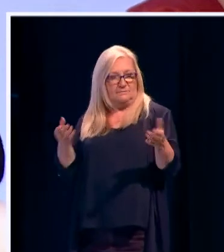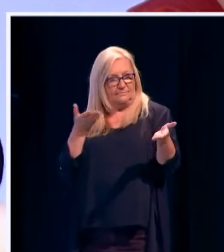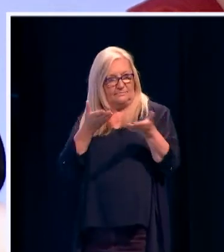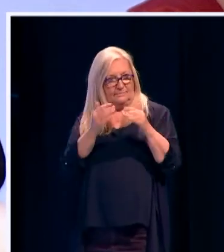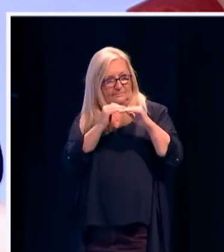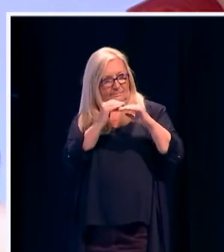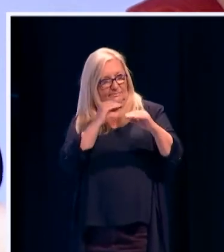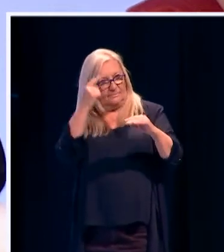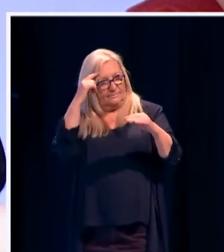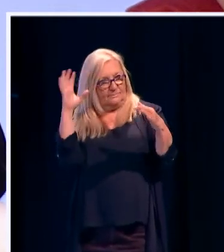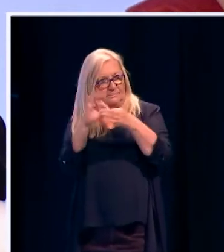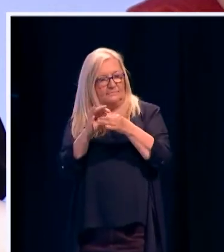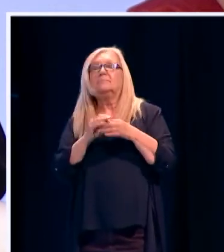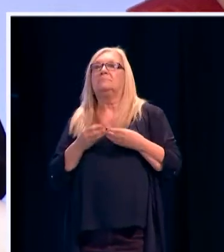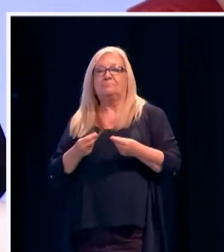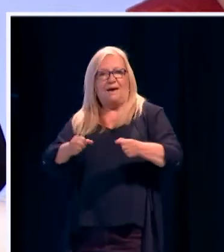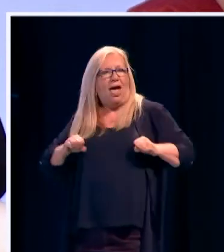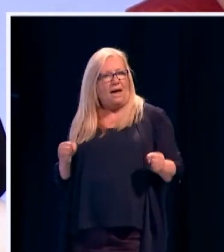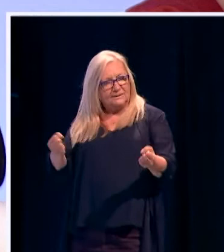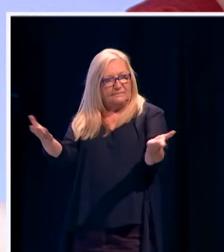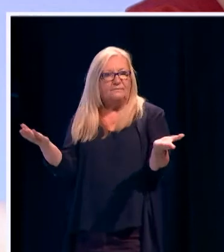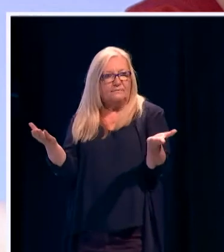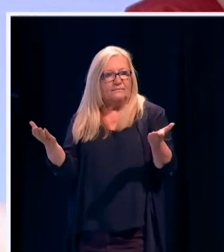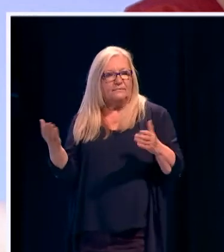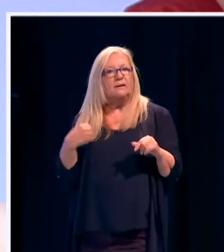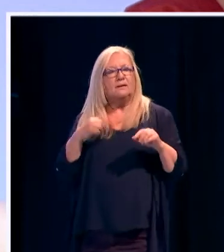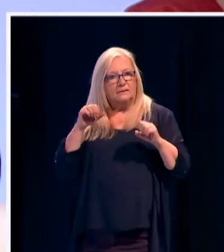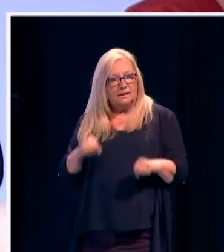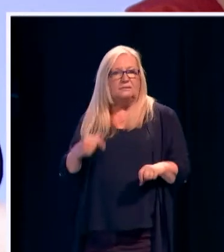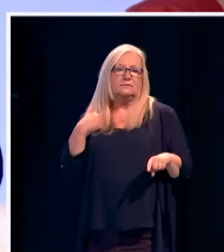And they acquire an active role in being sure